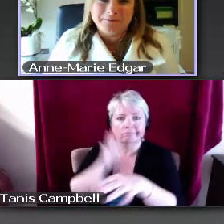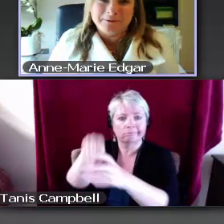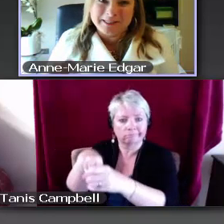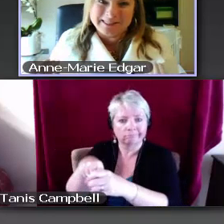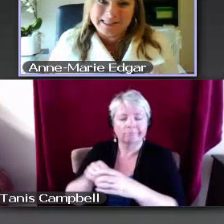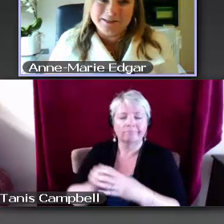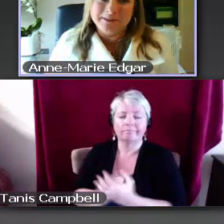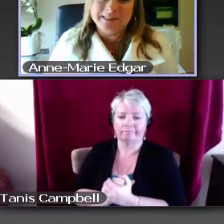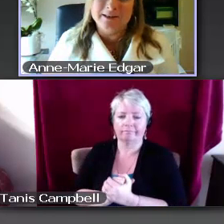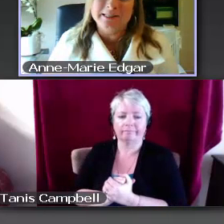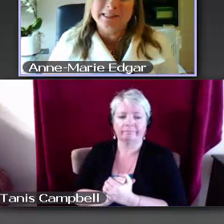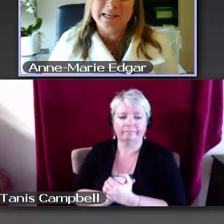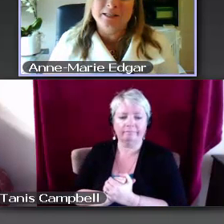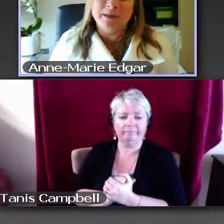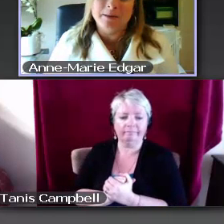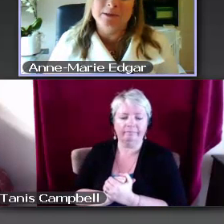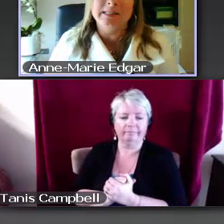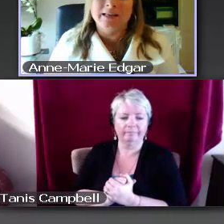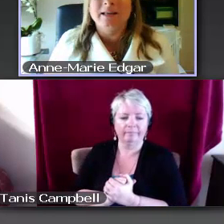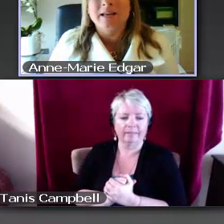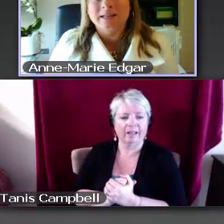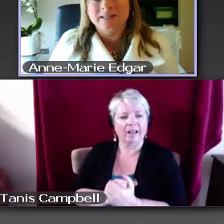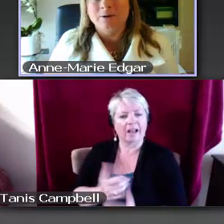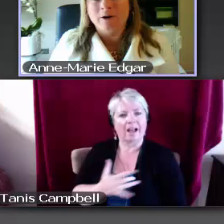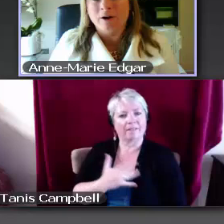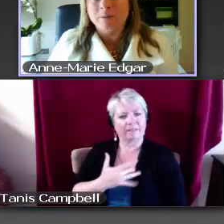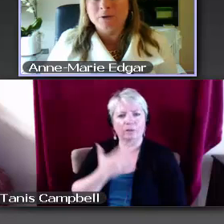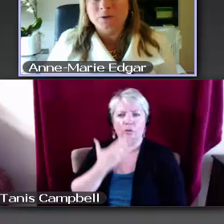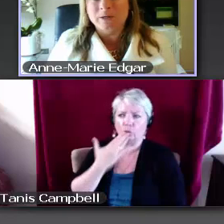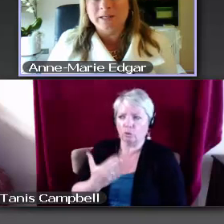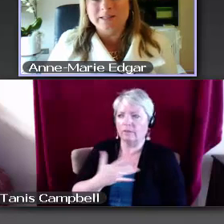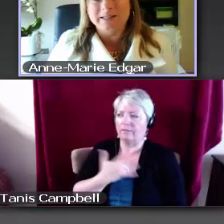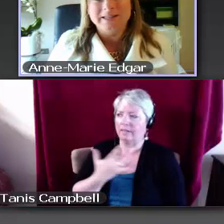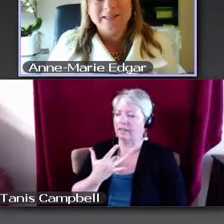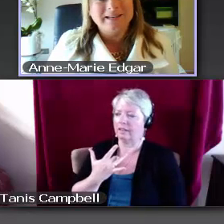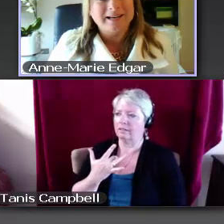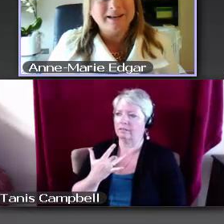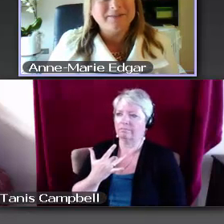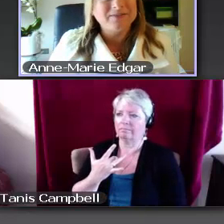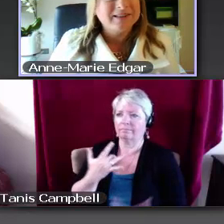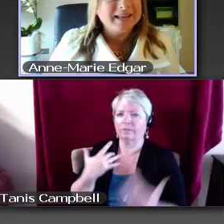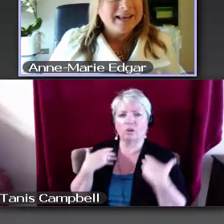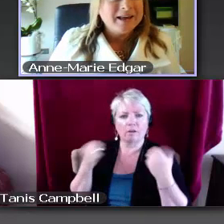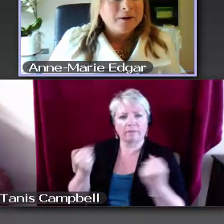me to see the results and to be able to say that, yes, there are opportunities.